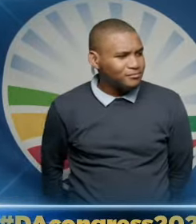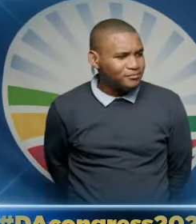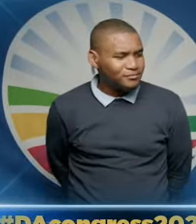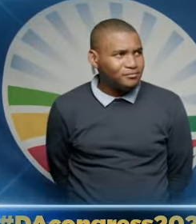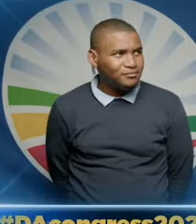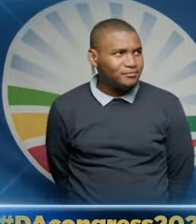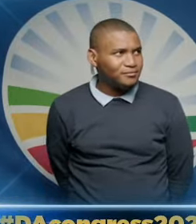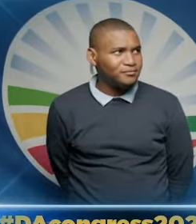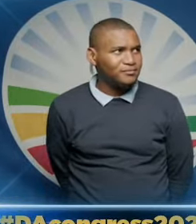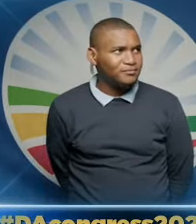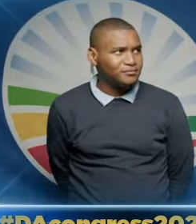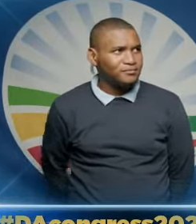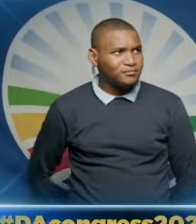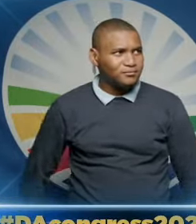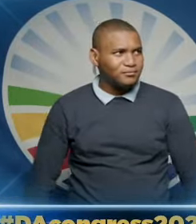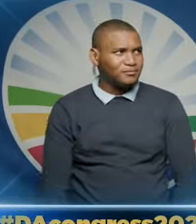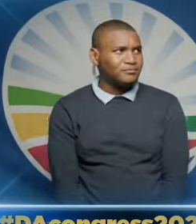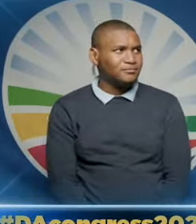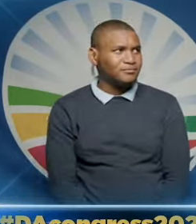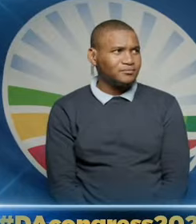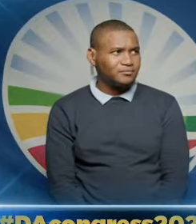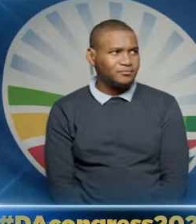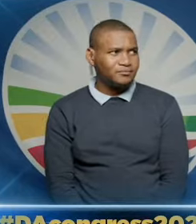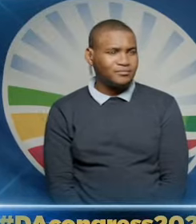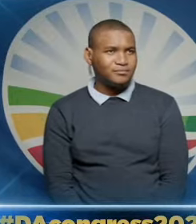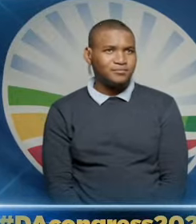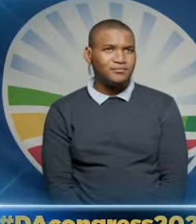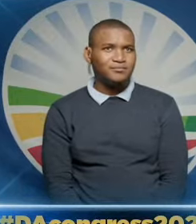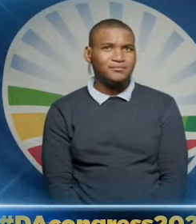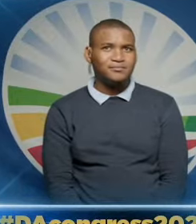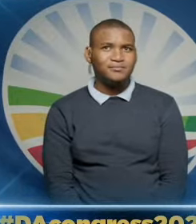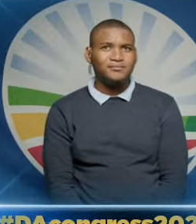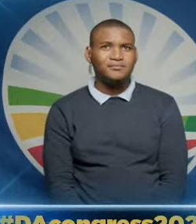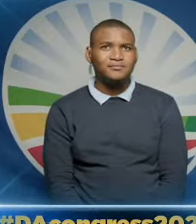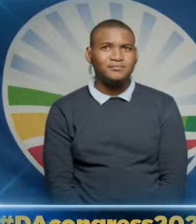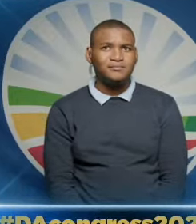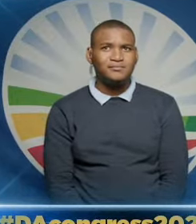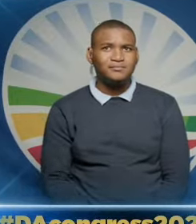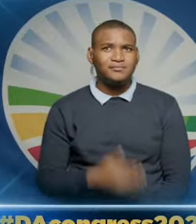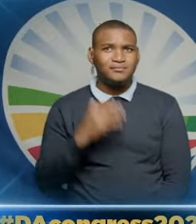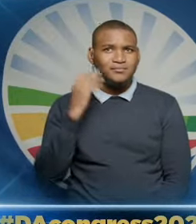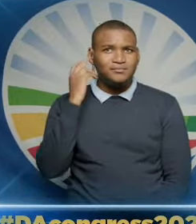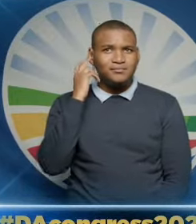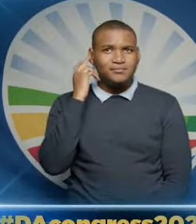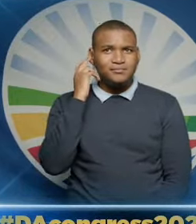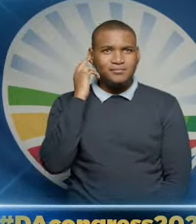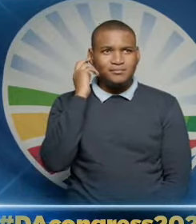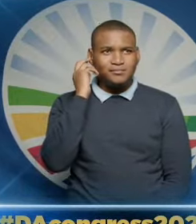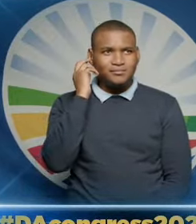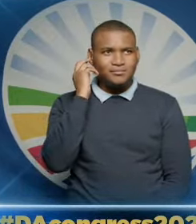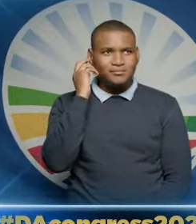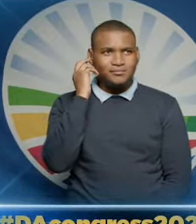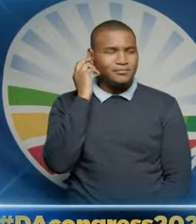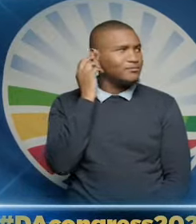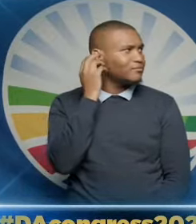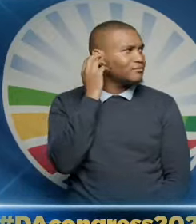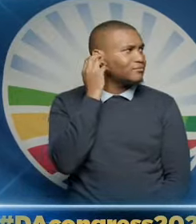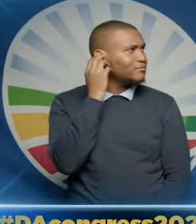want to put forward. And I think it's important for a political party's internal culture if we're able to have these kinds of robust debates. And that's